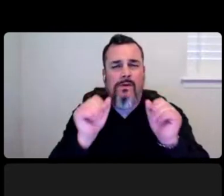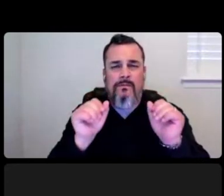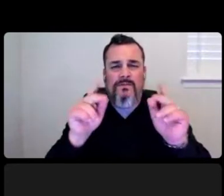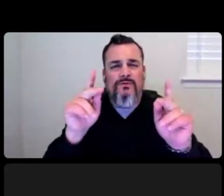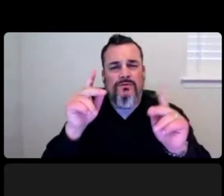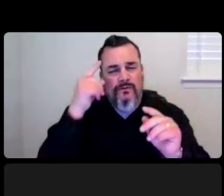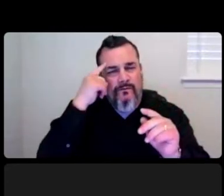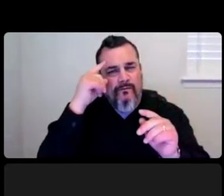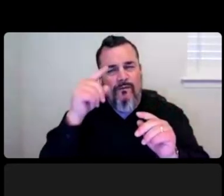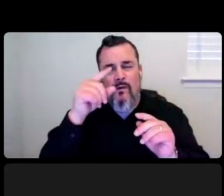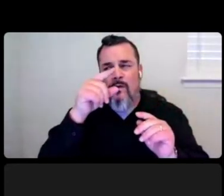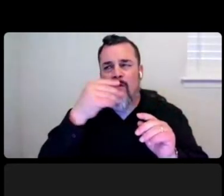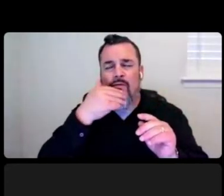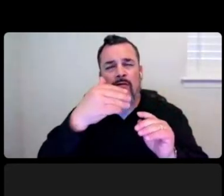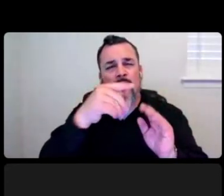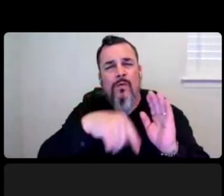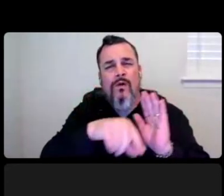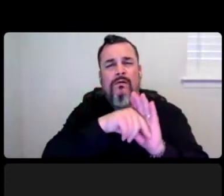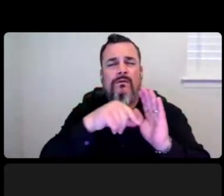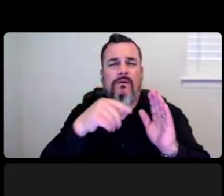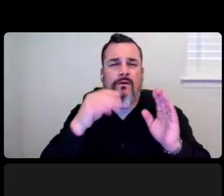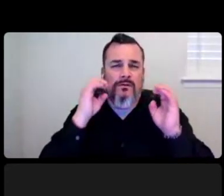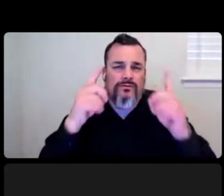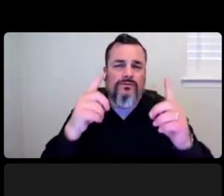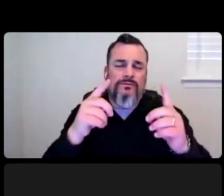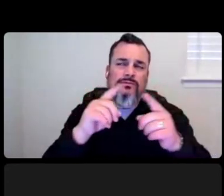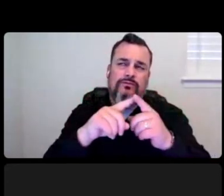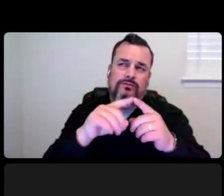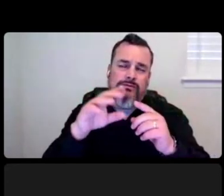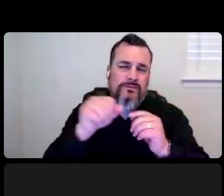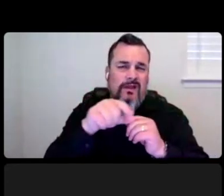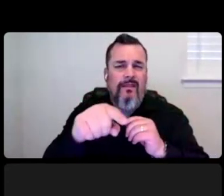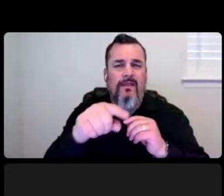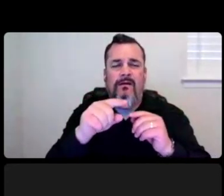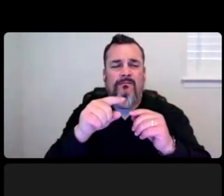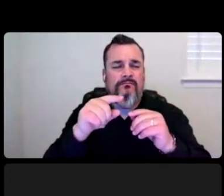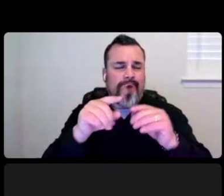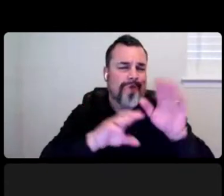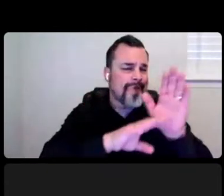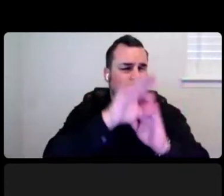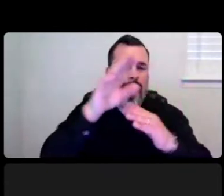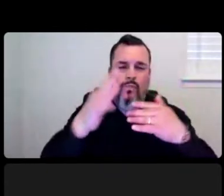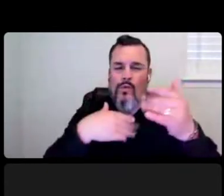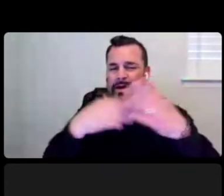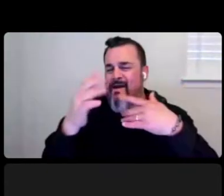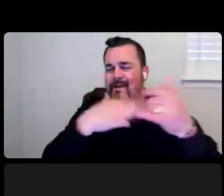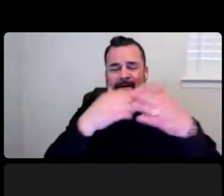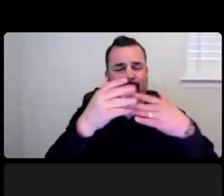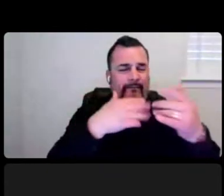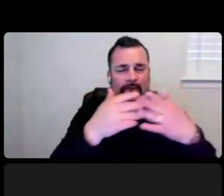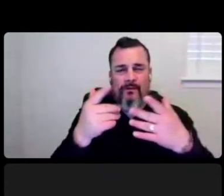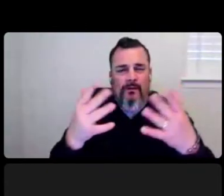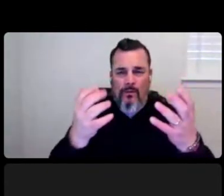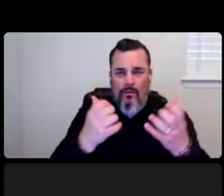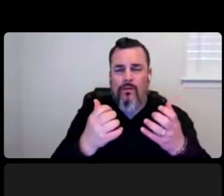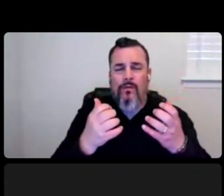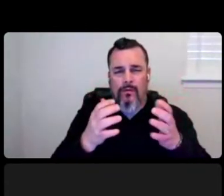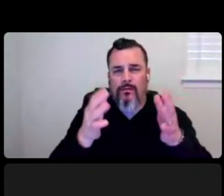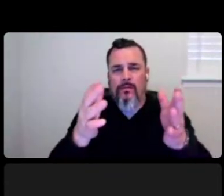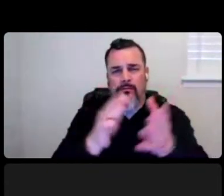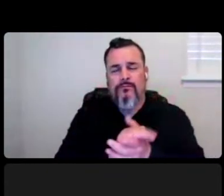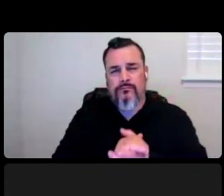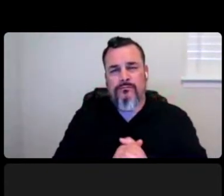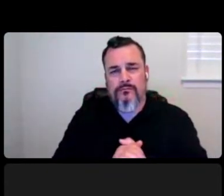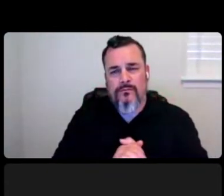for a quality education to take them to wherever career avenues they want to go in.